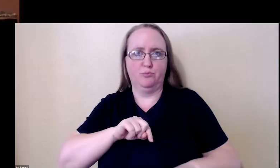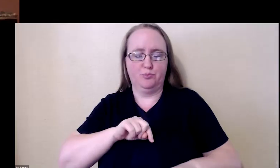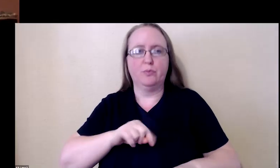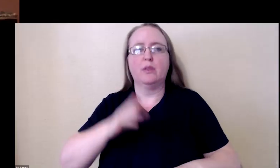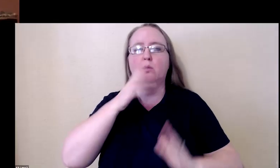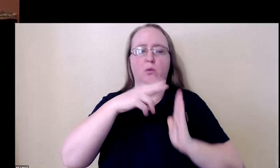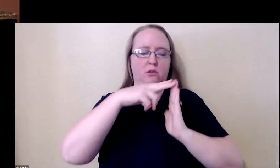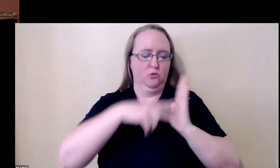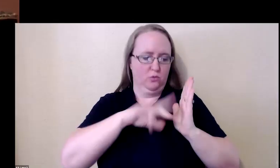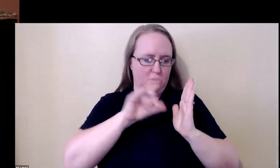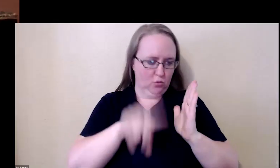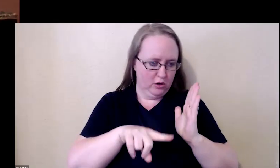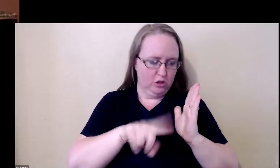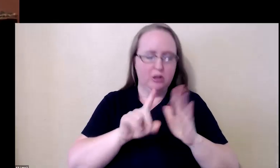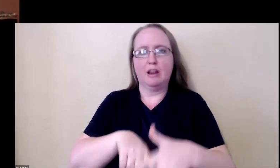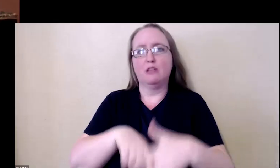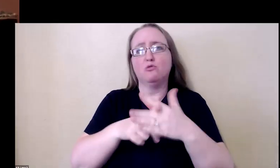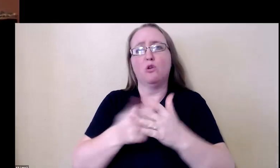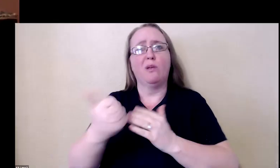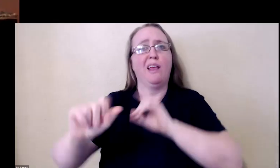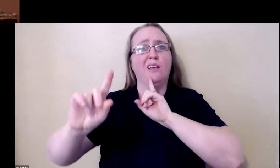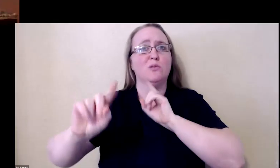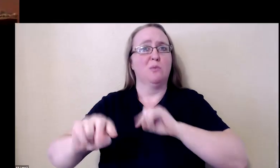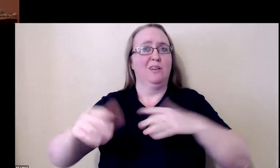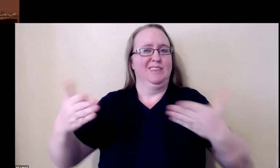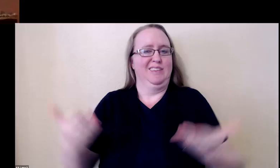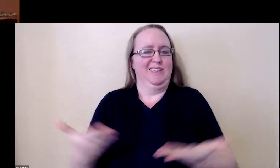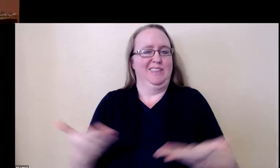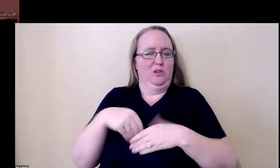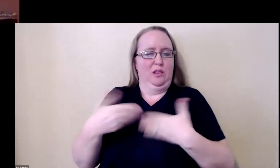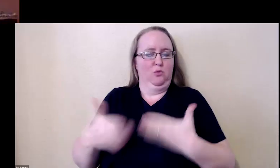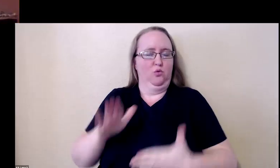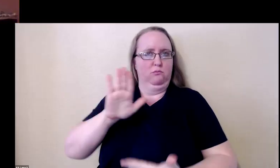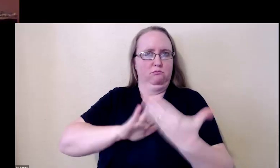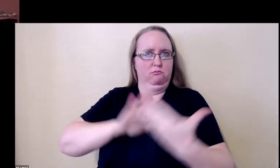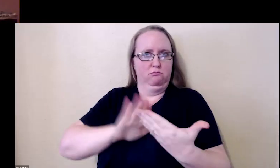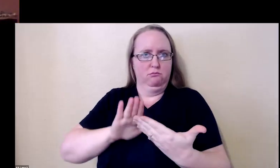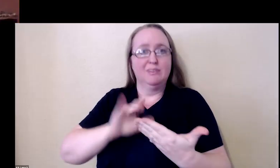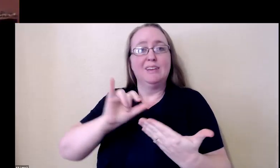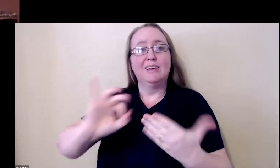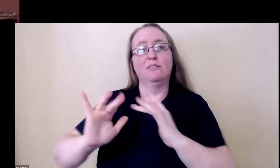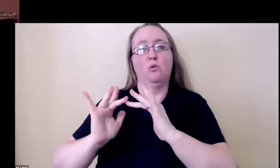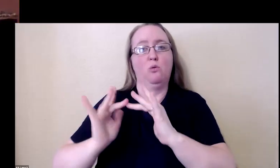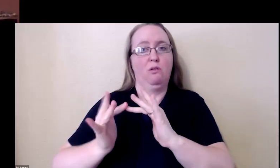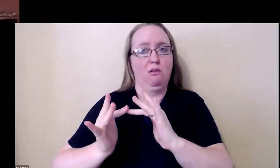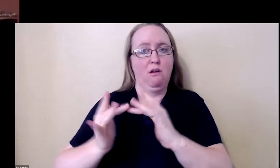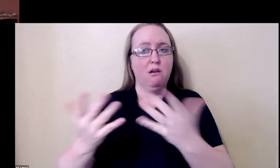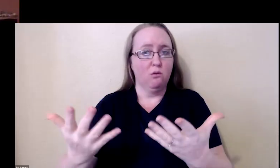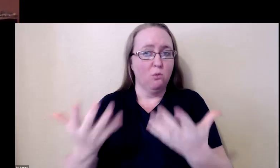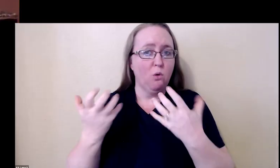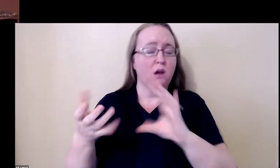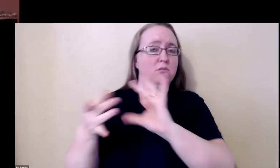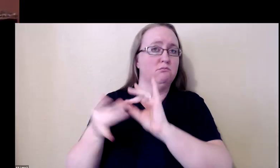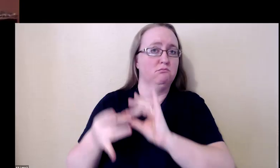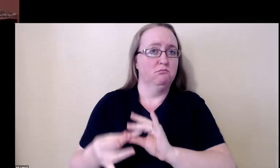the question, and then we will start with any respondents that are here in the room with us. If you are online and want to make a